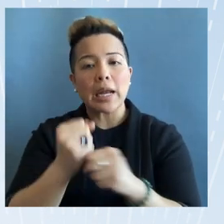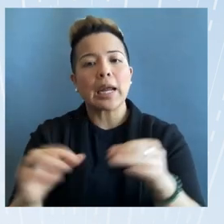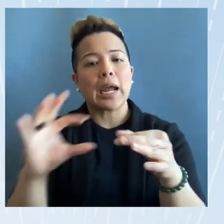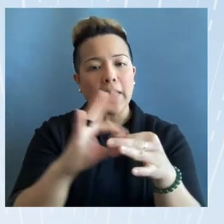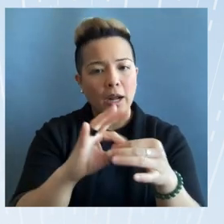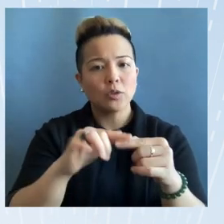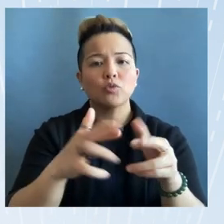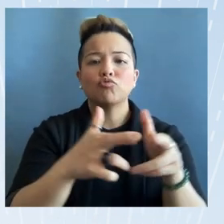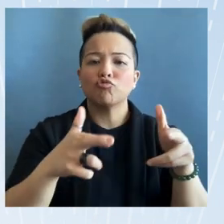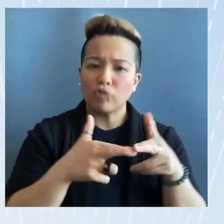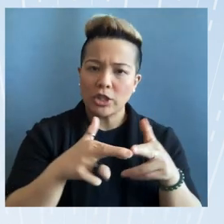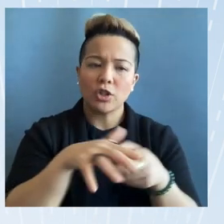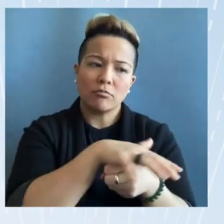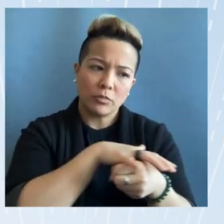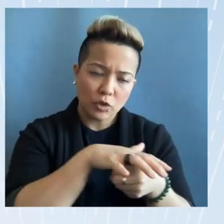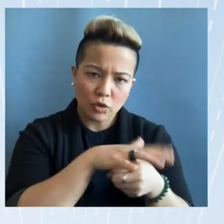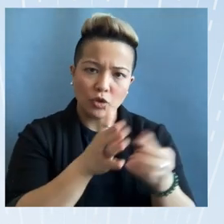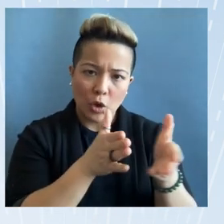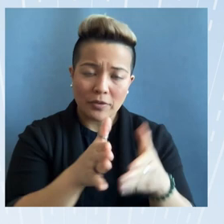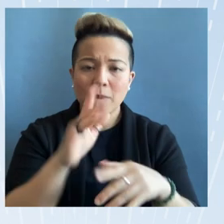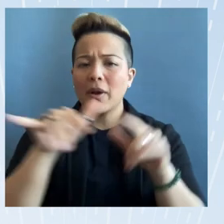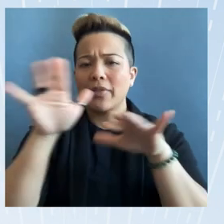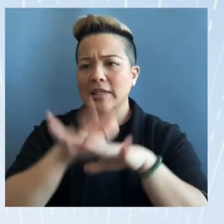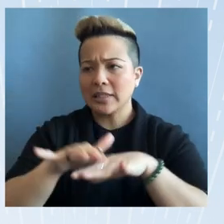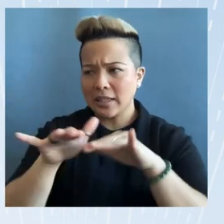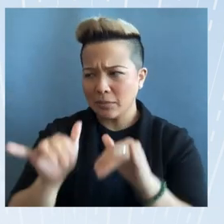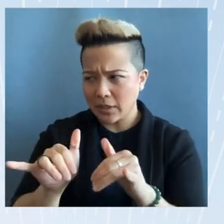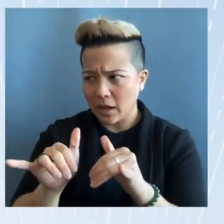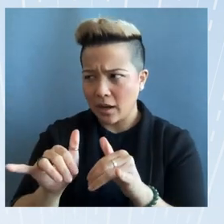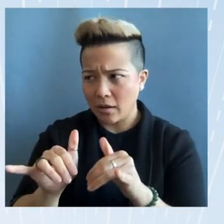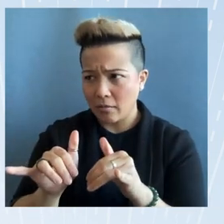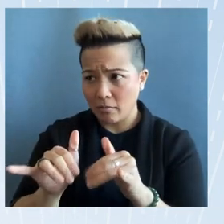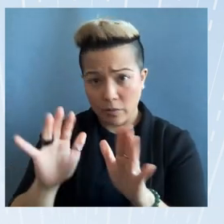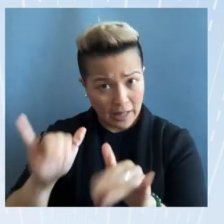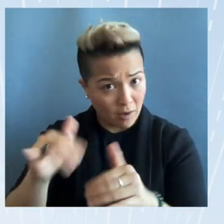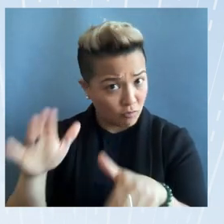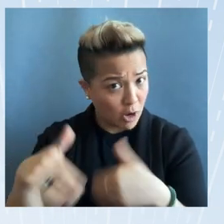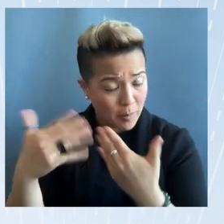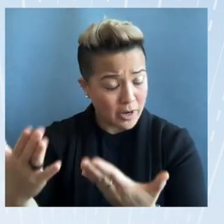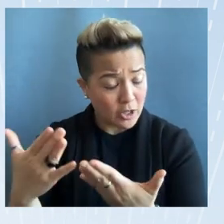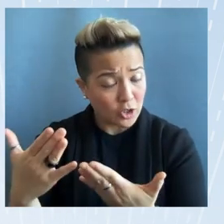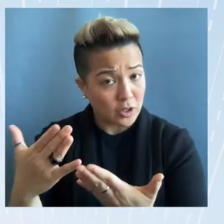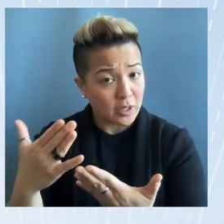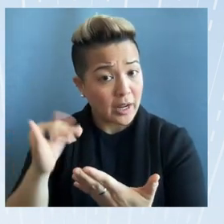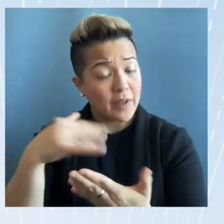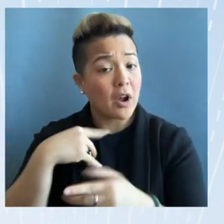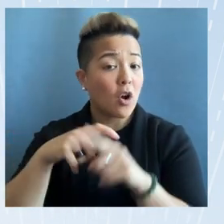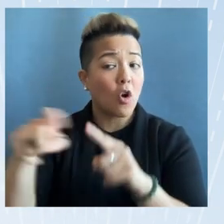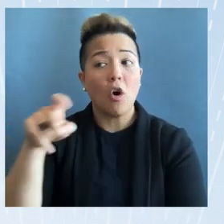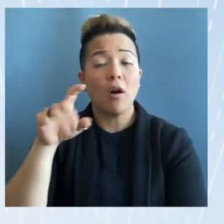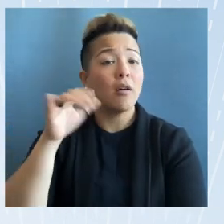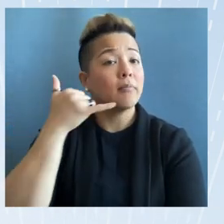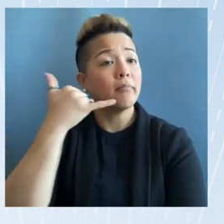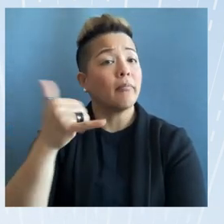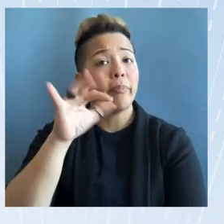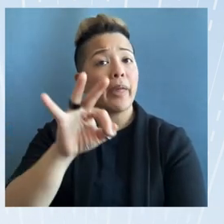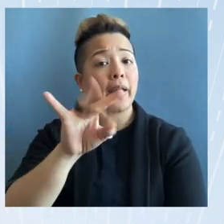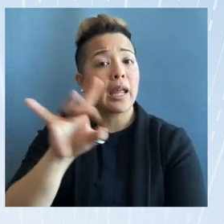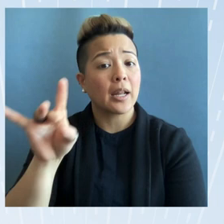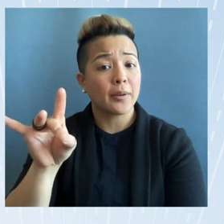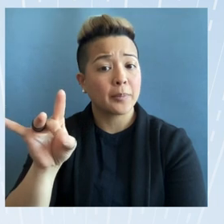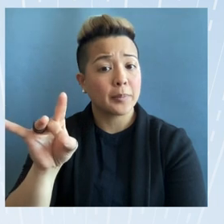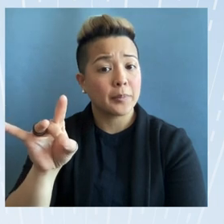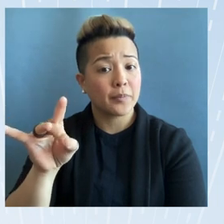regional services at the same time. So is the recommendation really that if I were to call 988, that there would